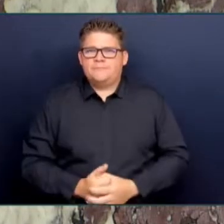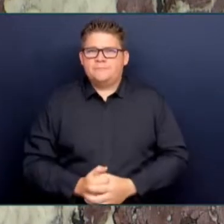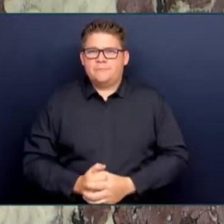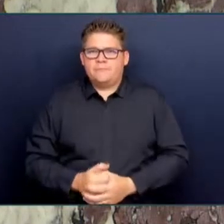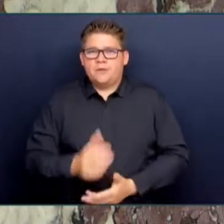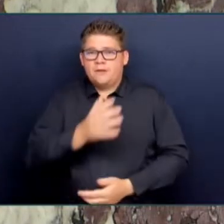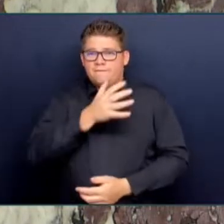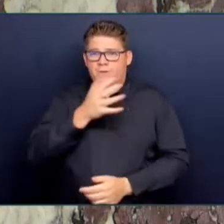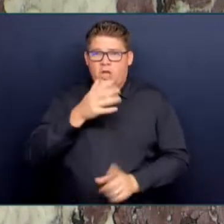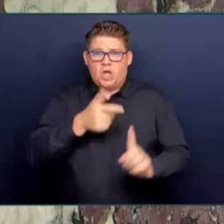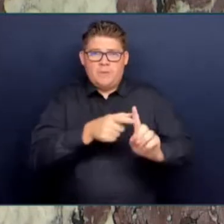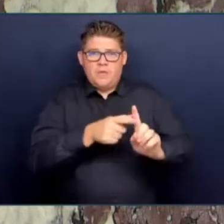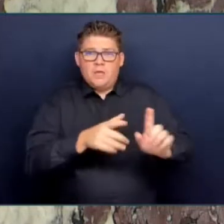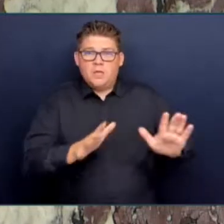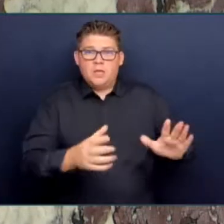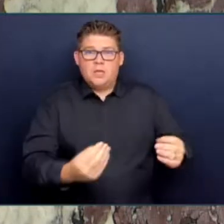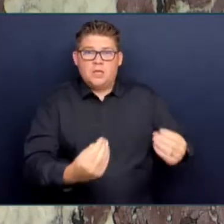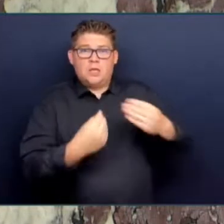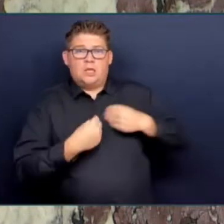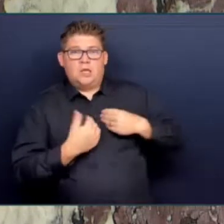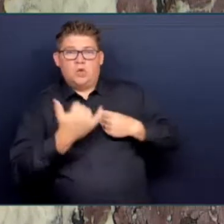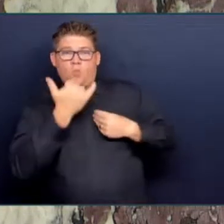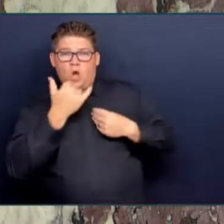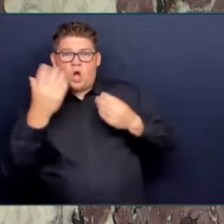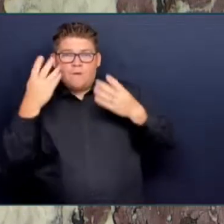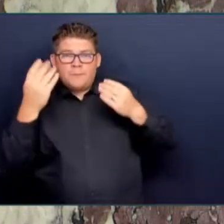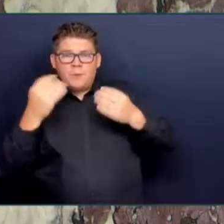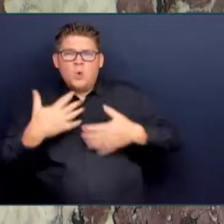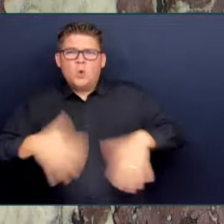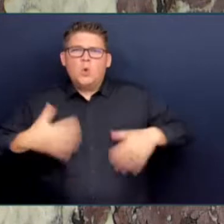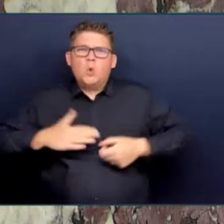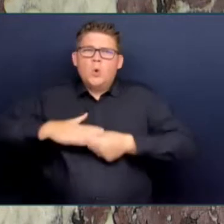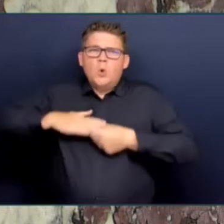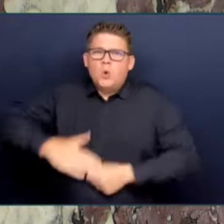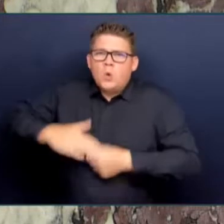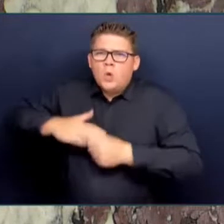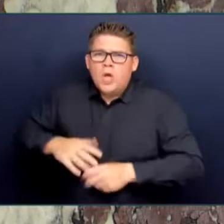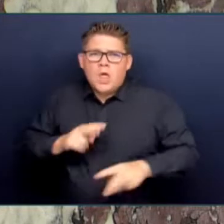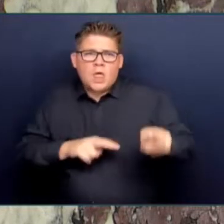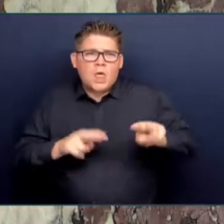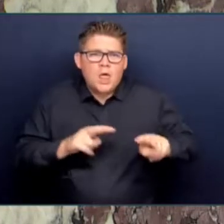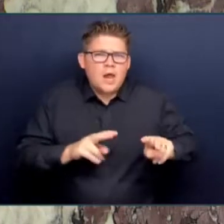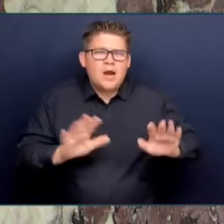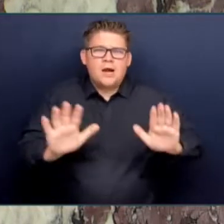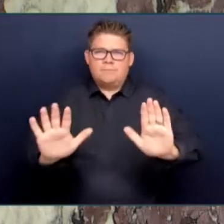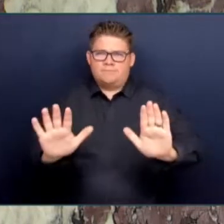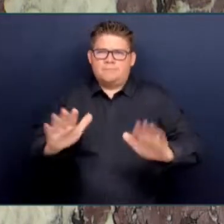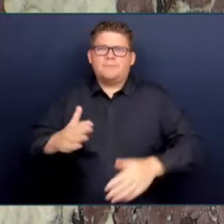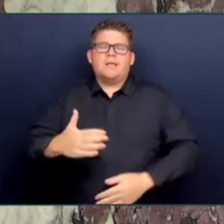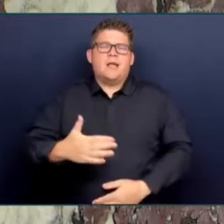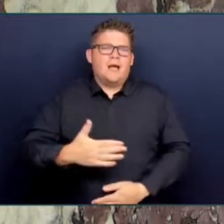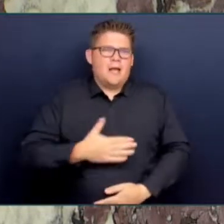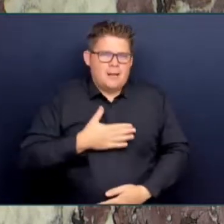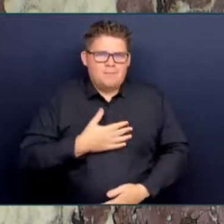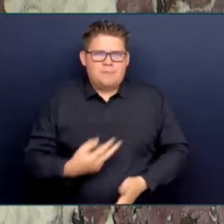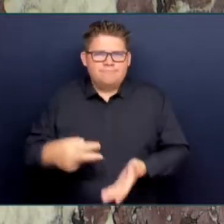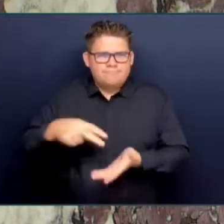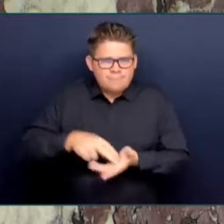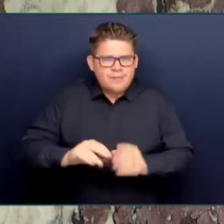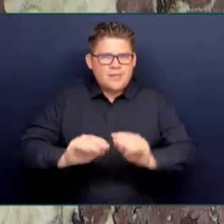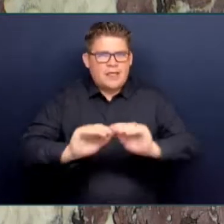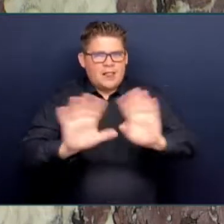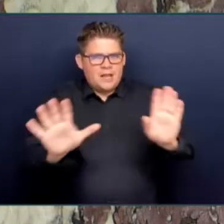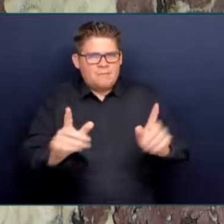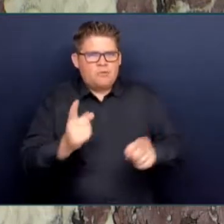really happy to have the opportunity to clear that up for them. I just also wanted to add that along with this